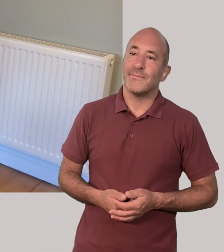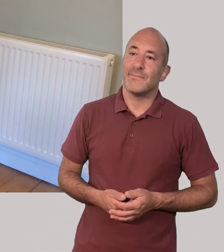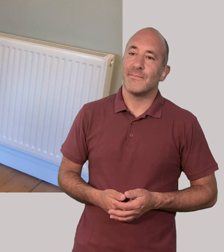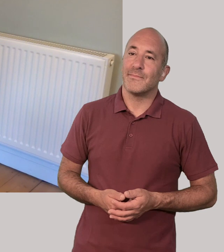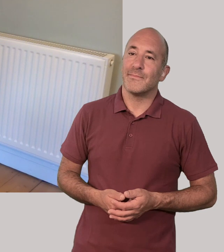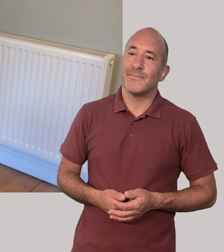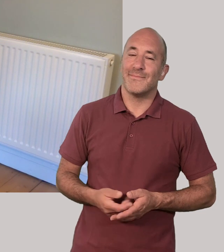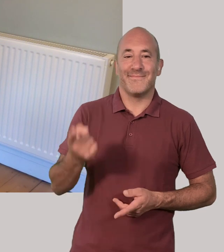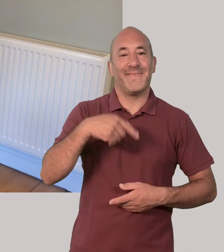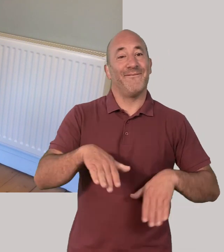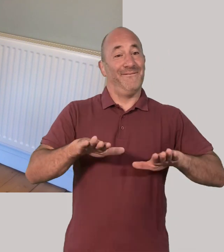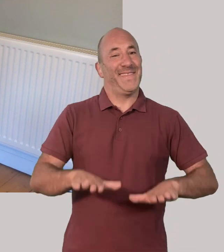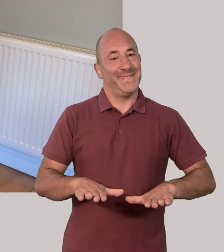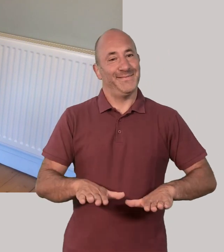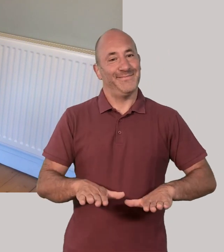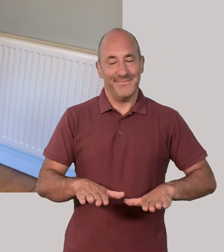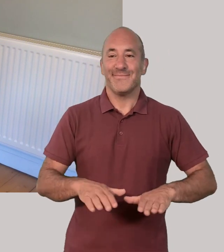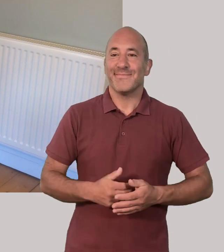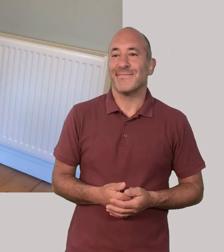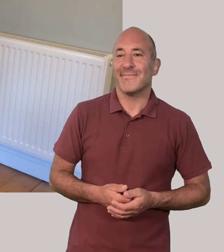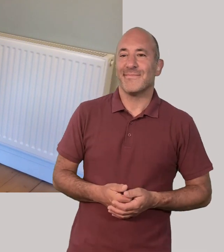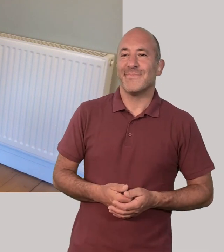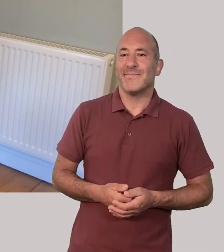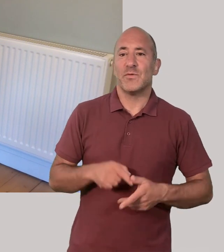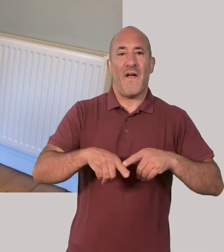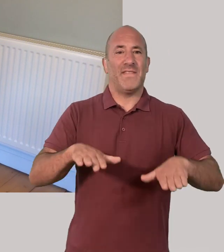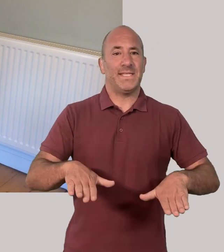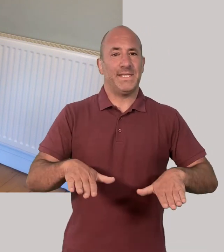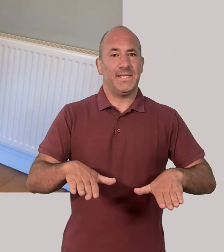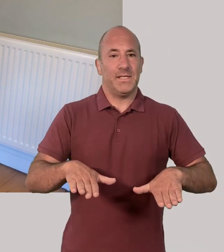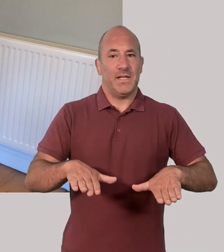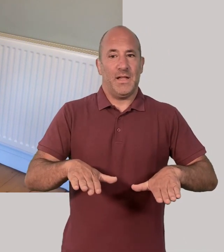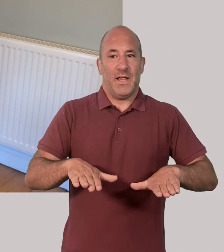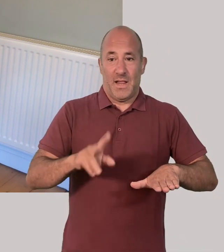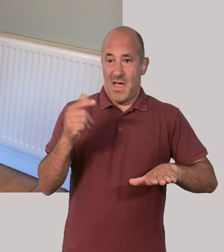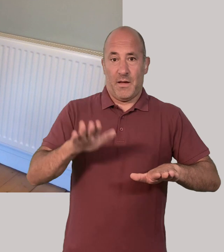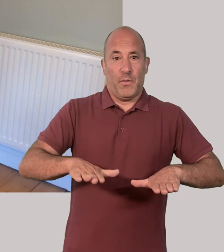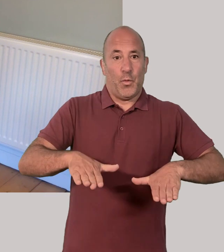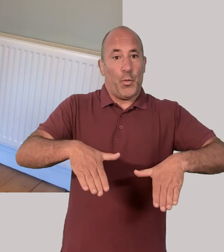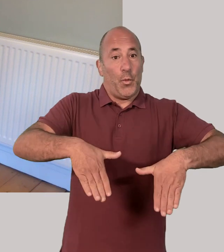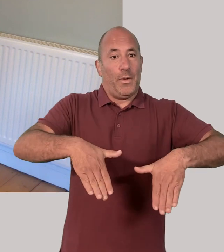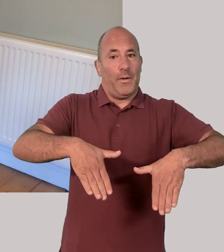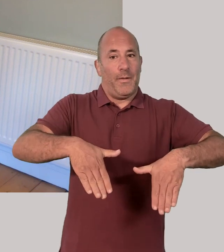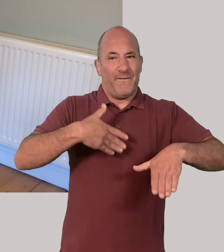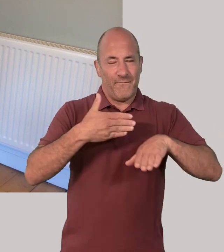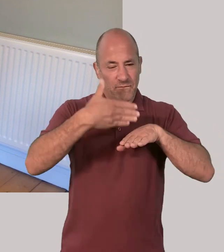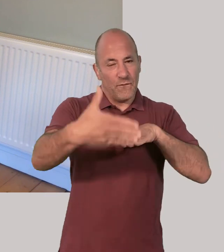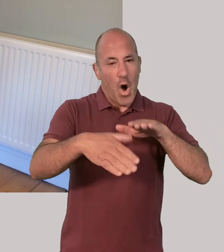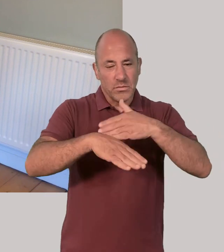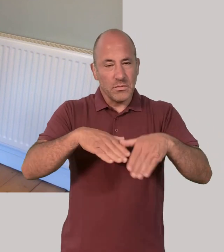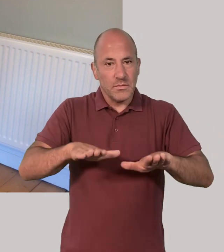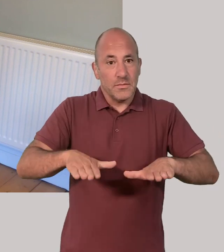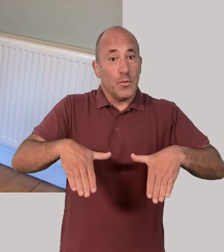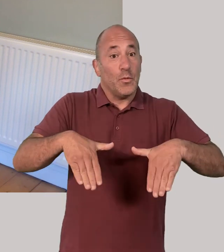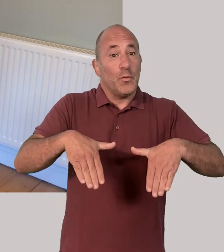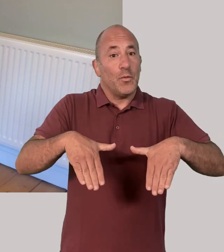And now we're on to feet. So can you lift your heels so that your weight's a little bit more in the fronts of your